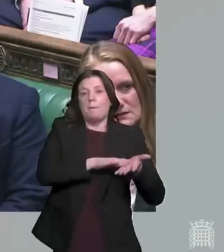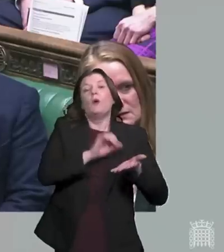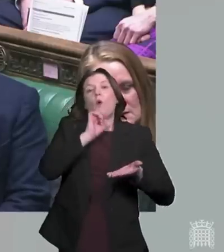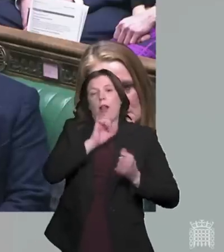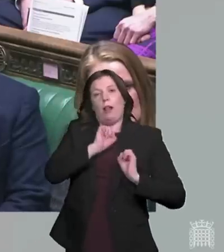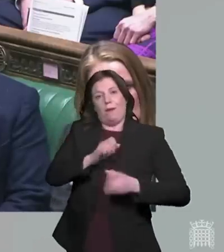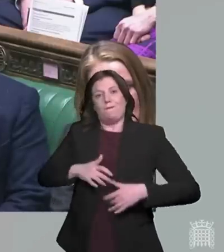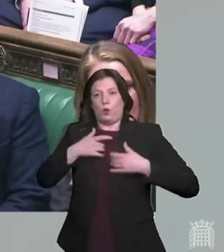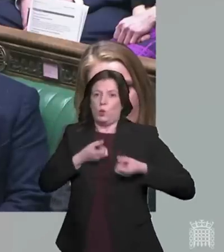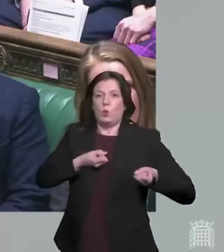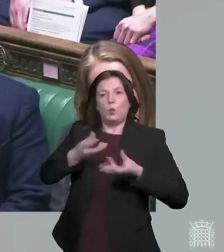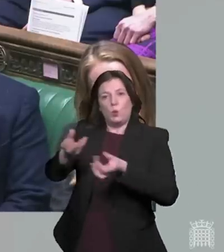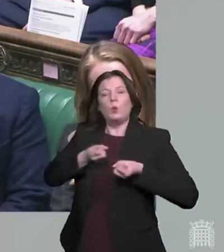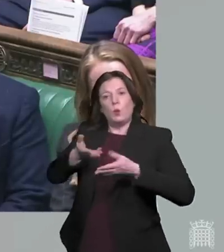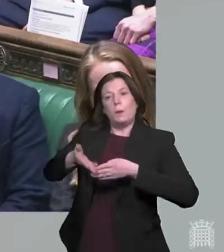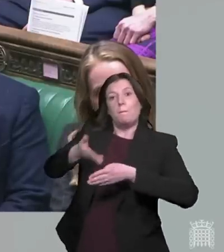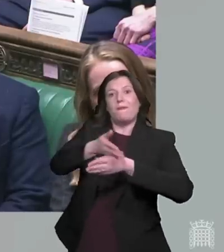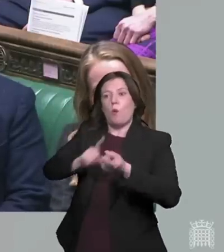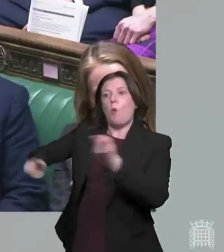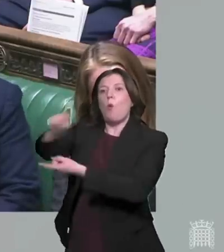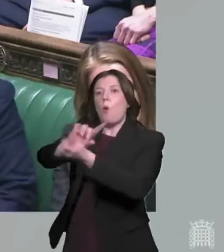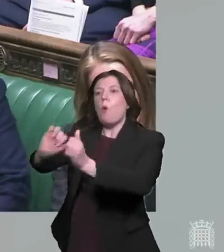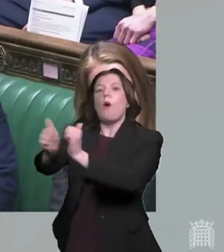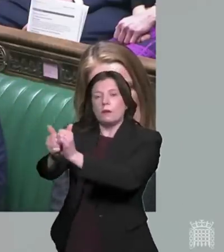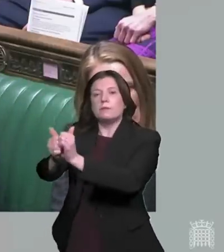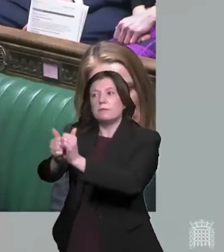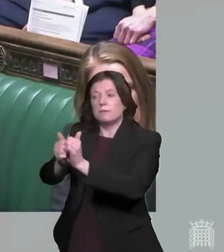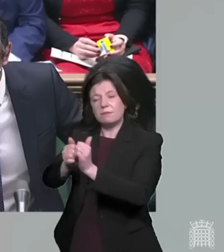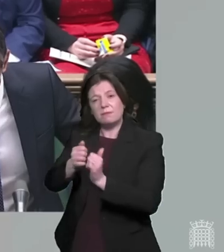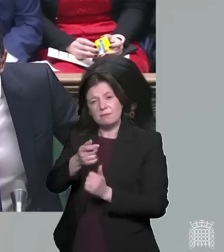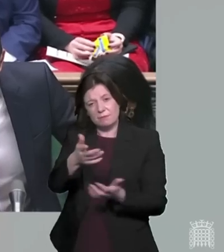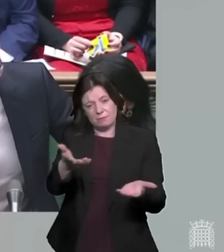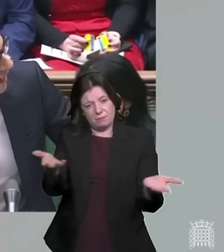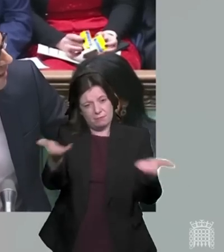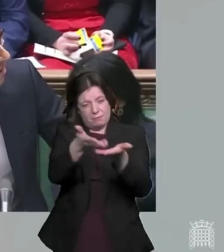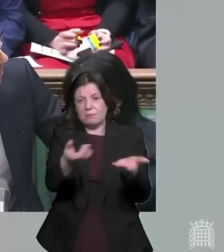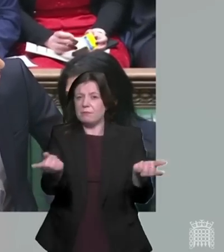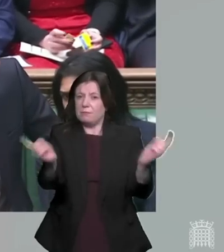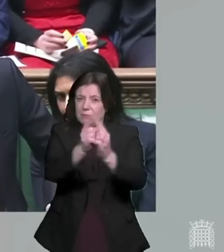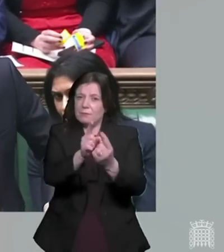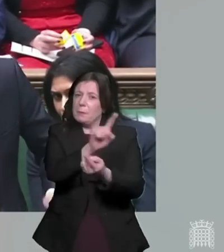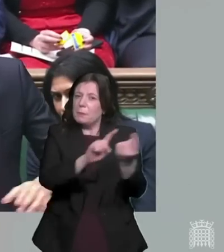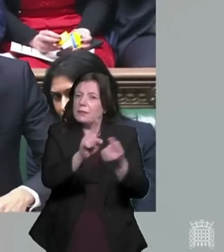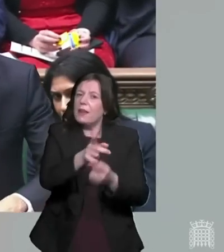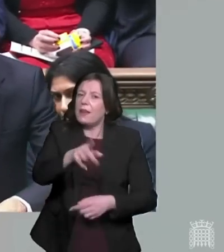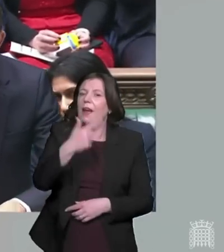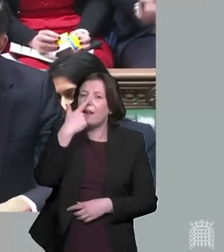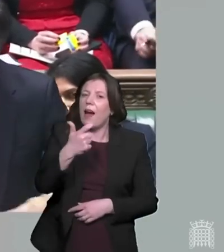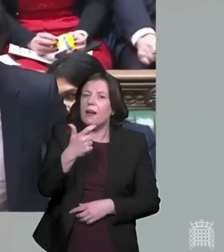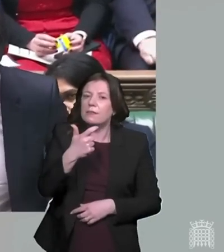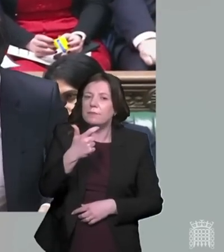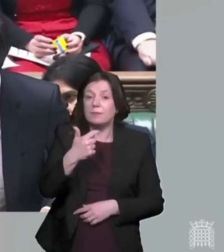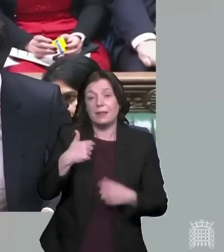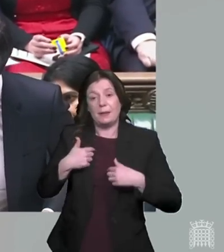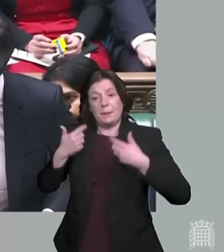Pitchfork case to the Parole Board before the oral hearing. Is happy to meet with the honourable gentleman again, and we have also recently published a root and